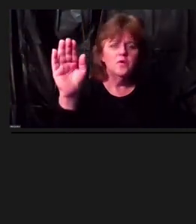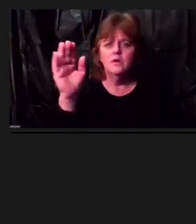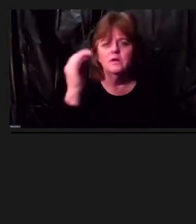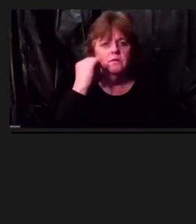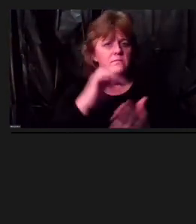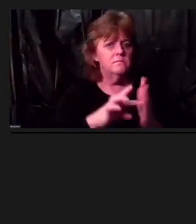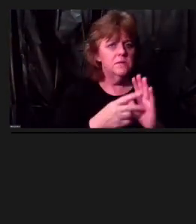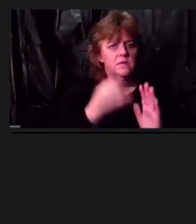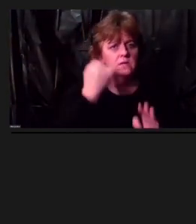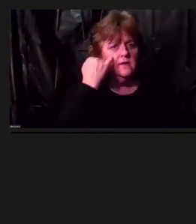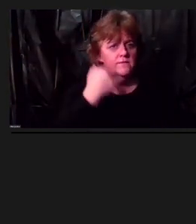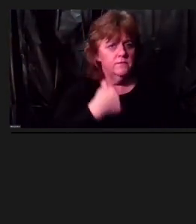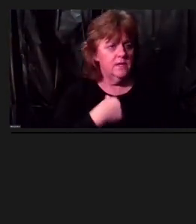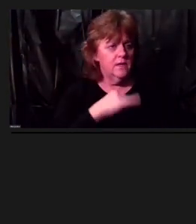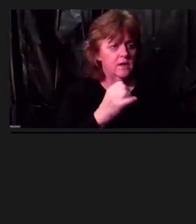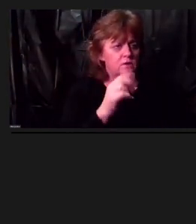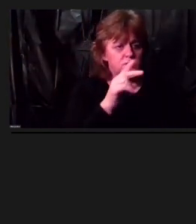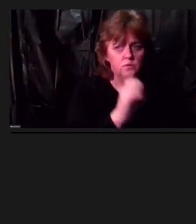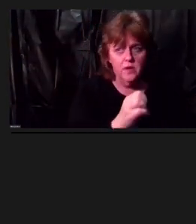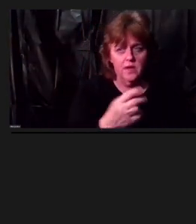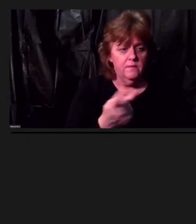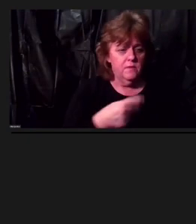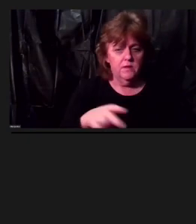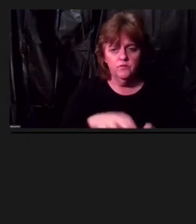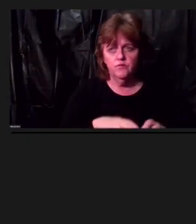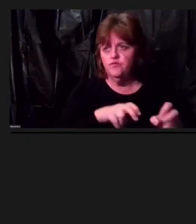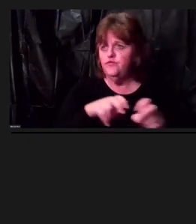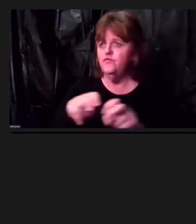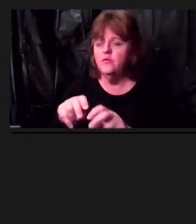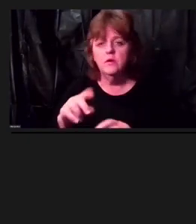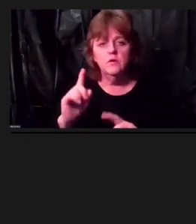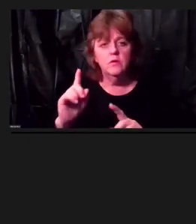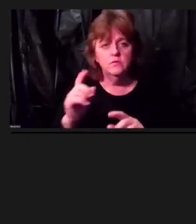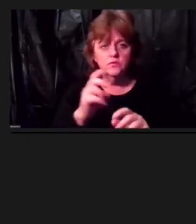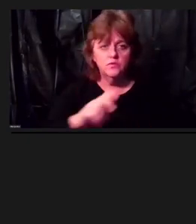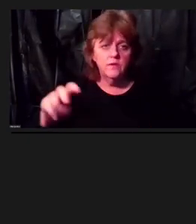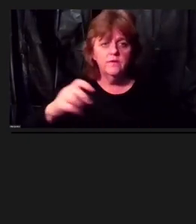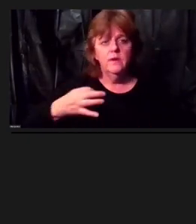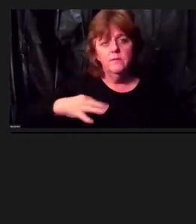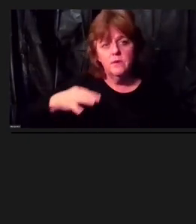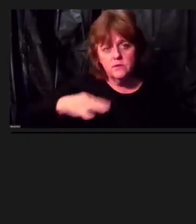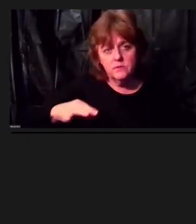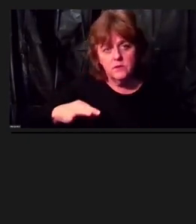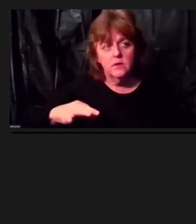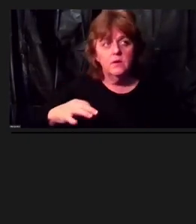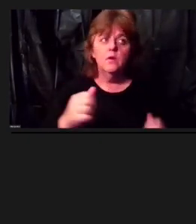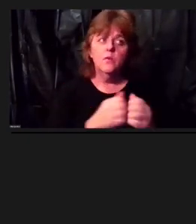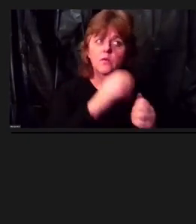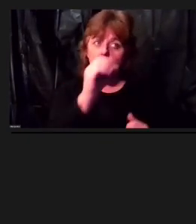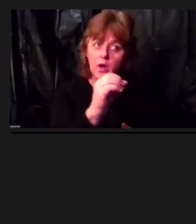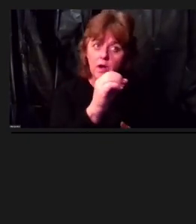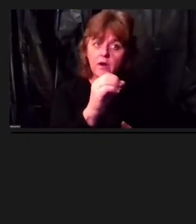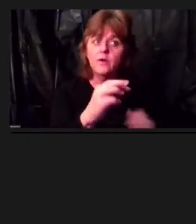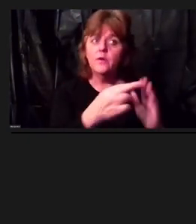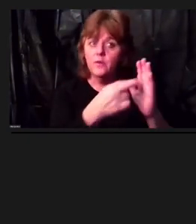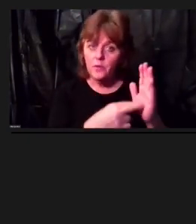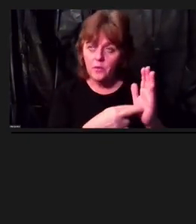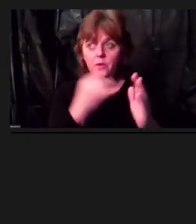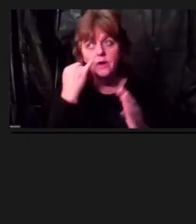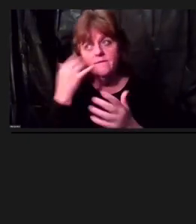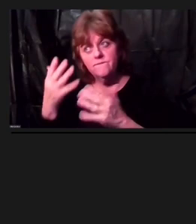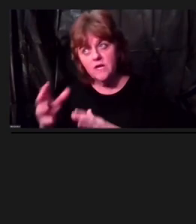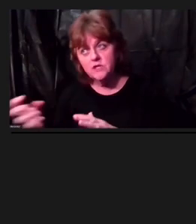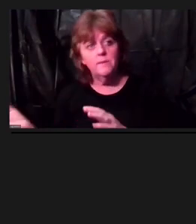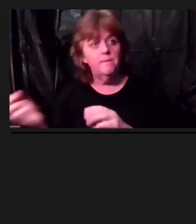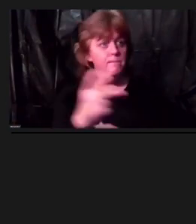and I hop in the Josue cruiser and drive to Pittsburgh, by Ohio regulation, when we return from there, we need to quarantine for